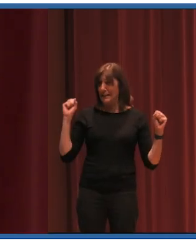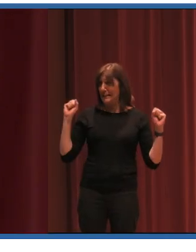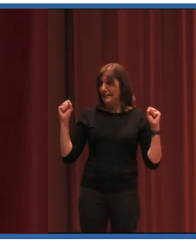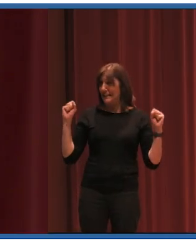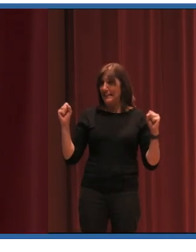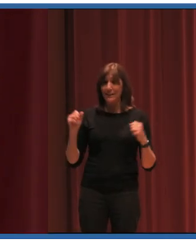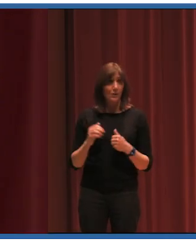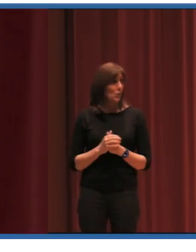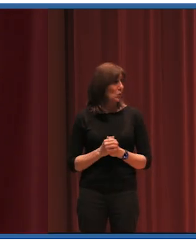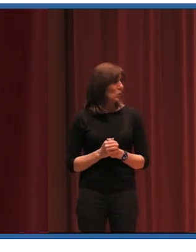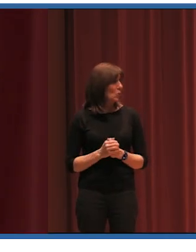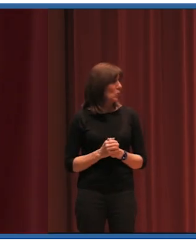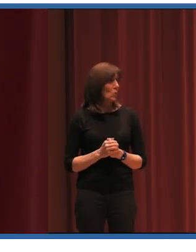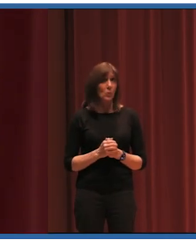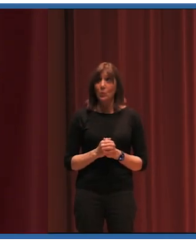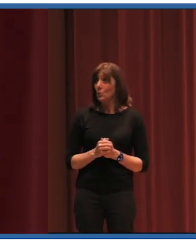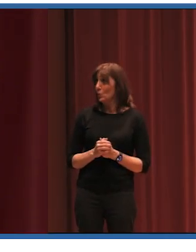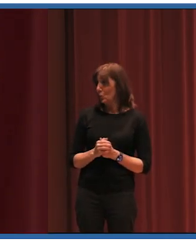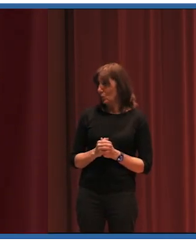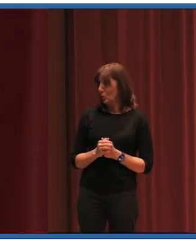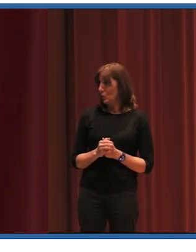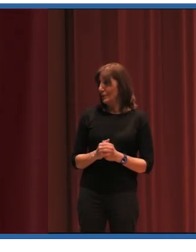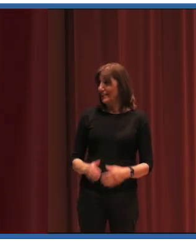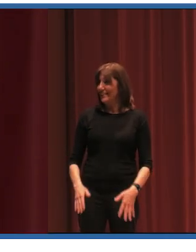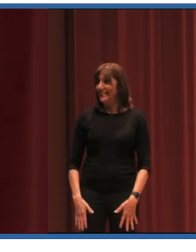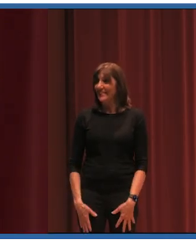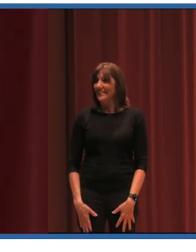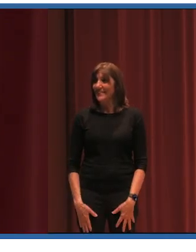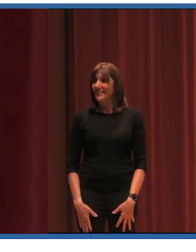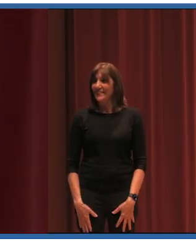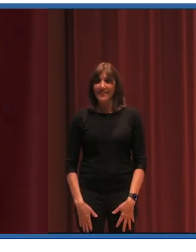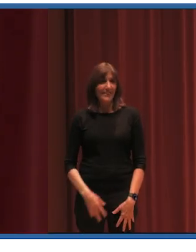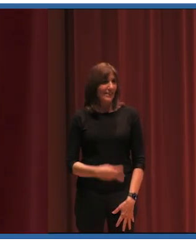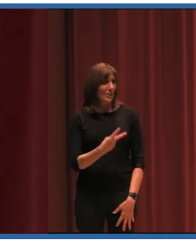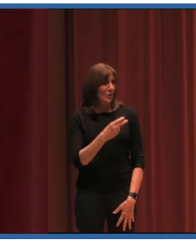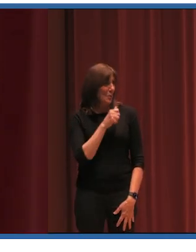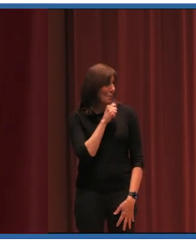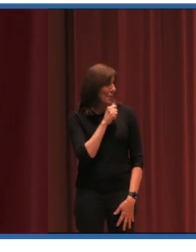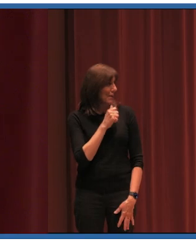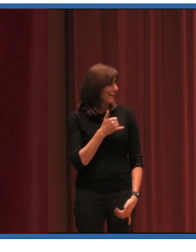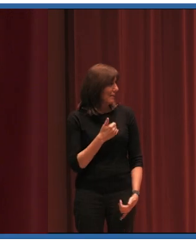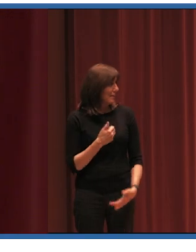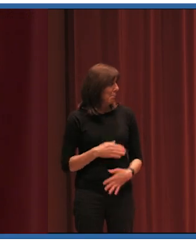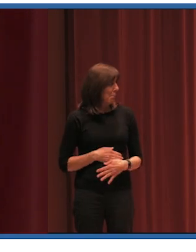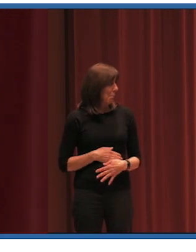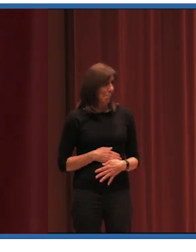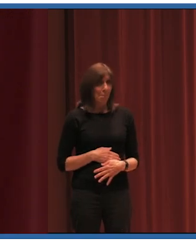Because I have two microphones on.